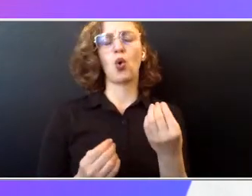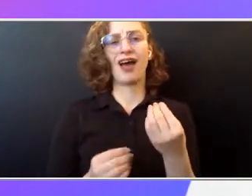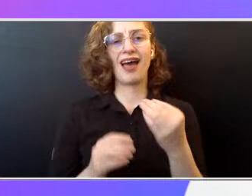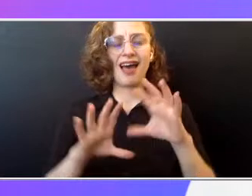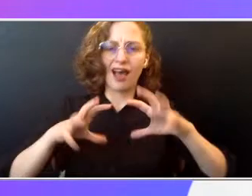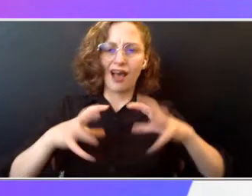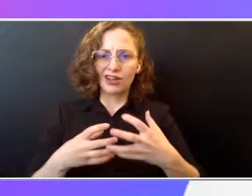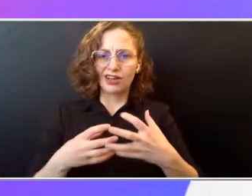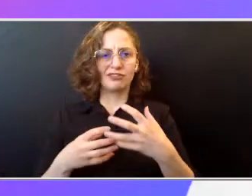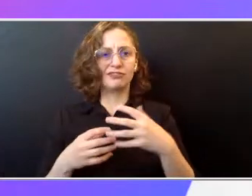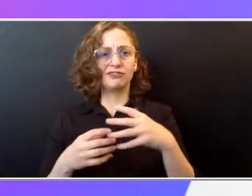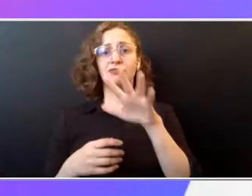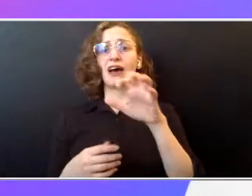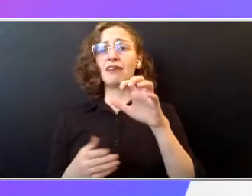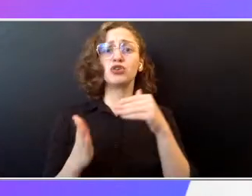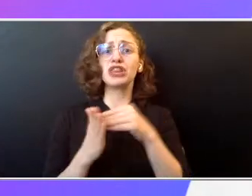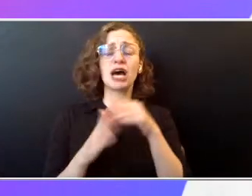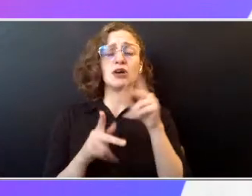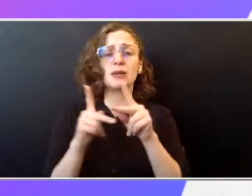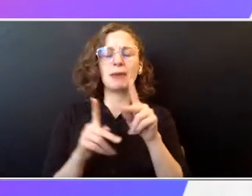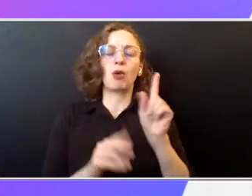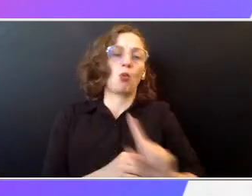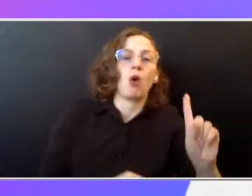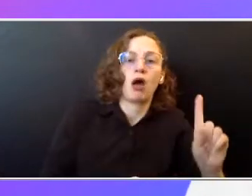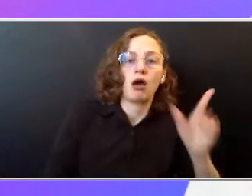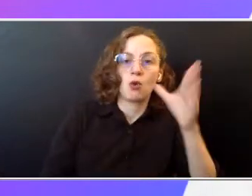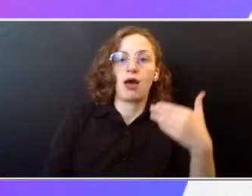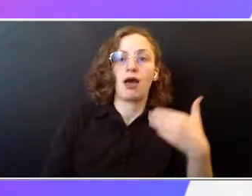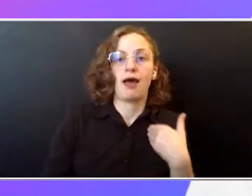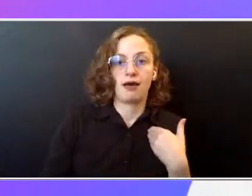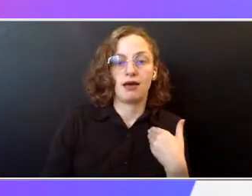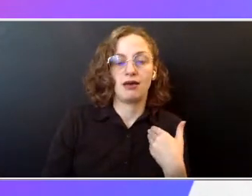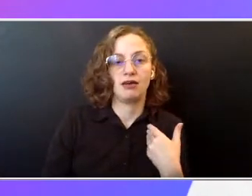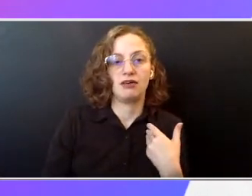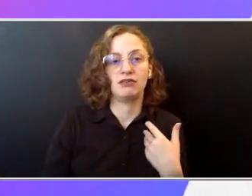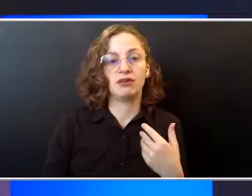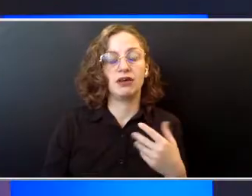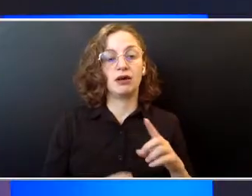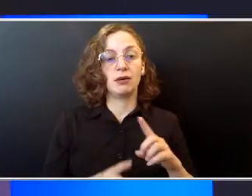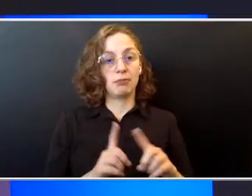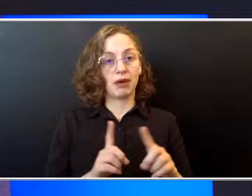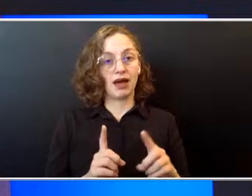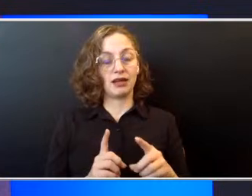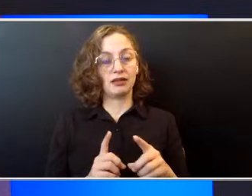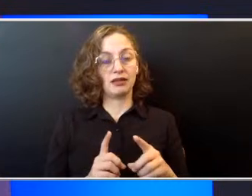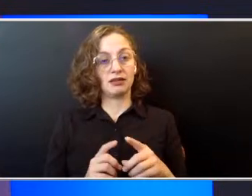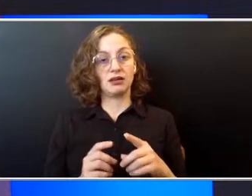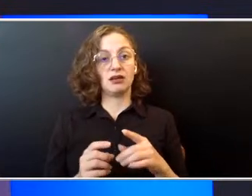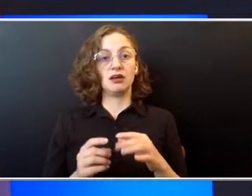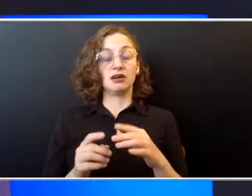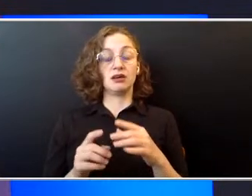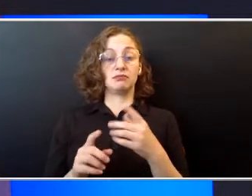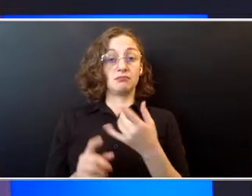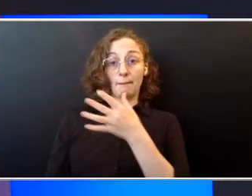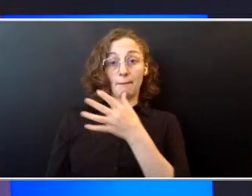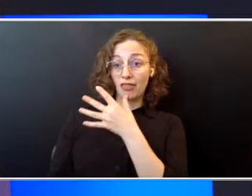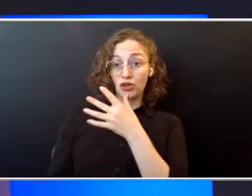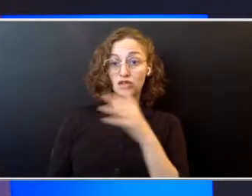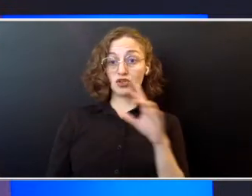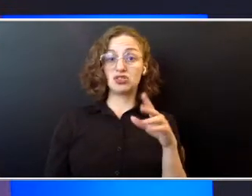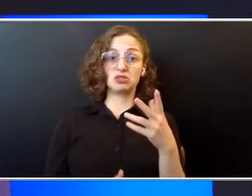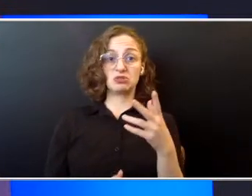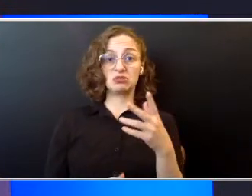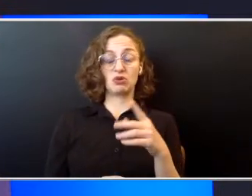the mother is 1 in 250. And just 250 people? Yes. 1 out of 250 are carriers? Well, not only carriers, but have